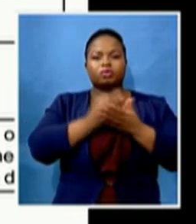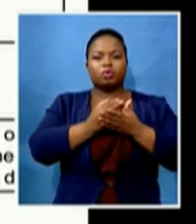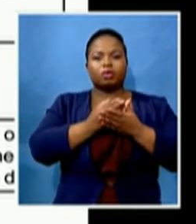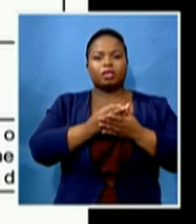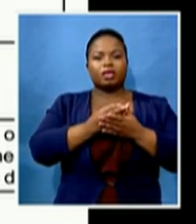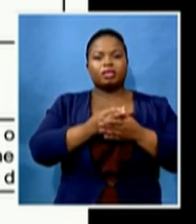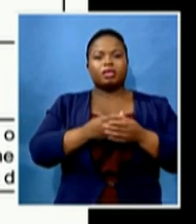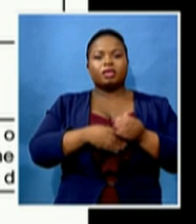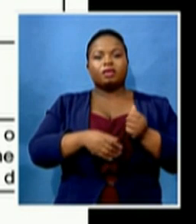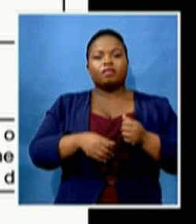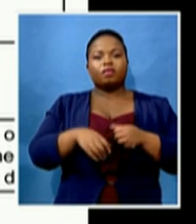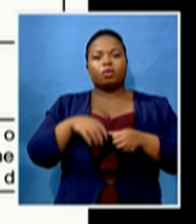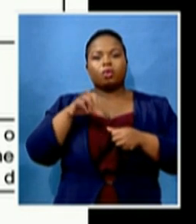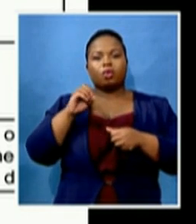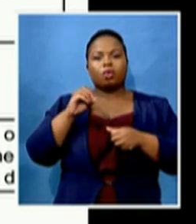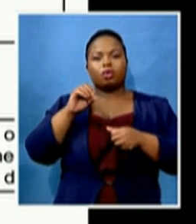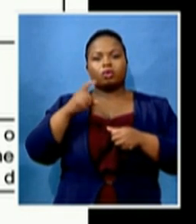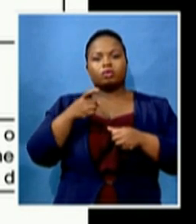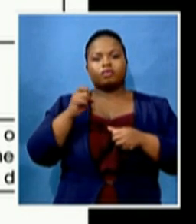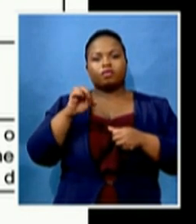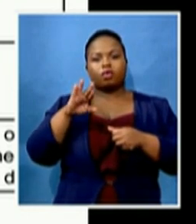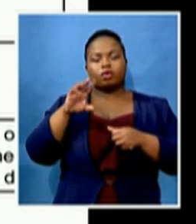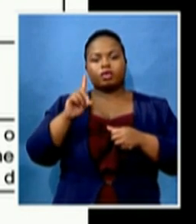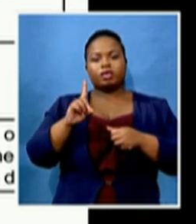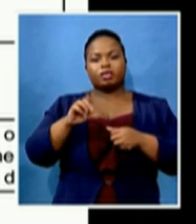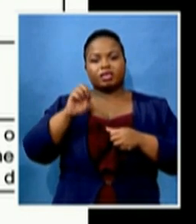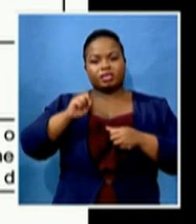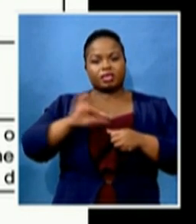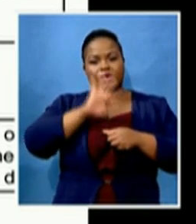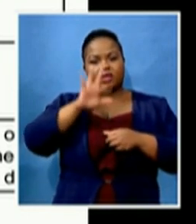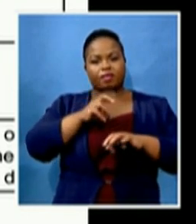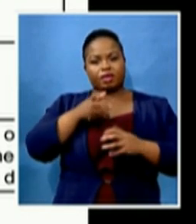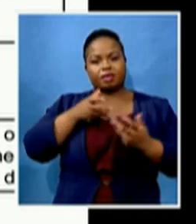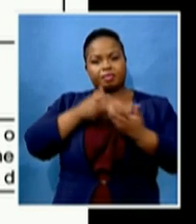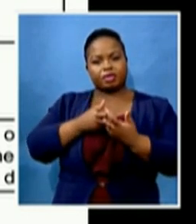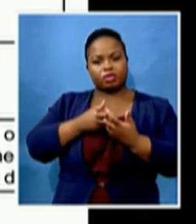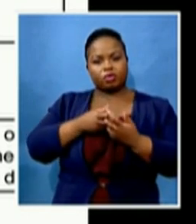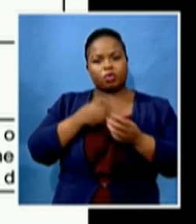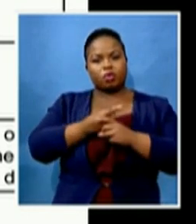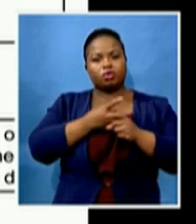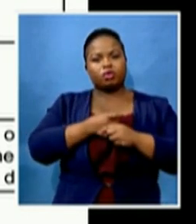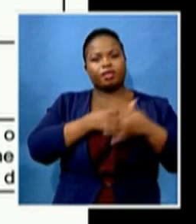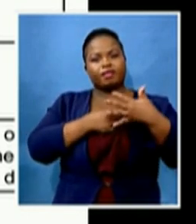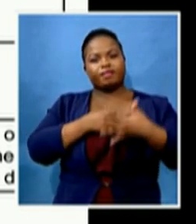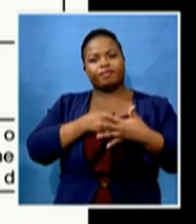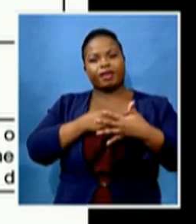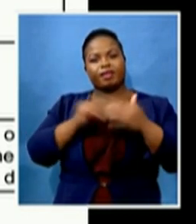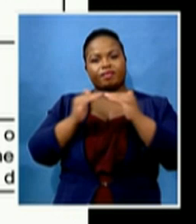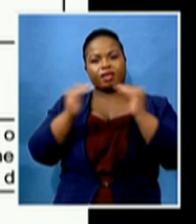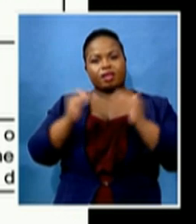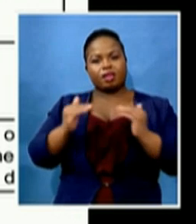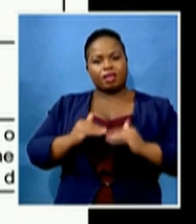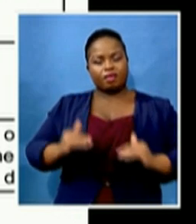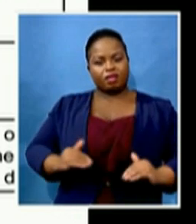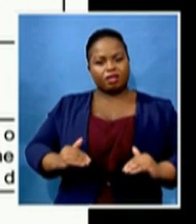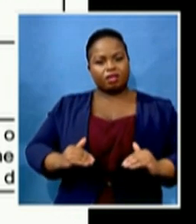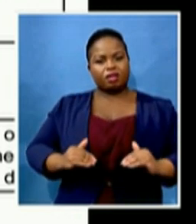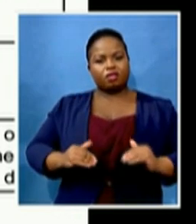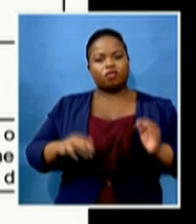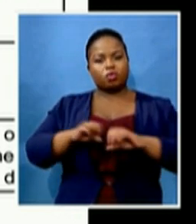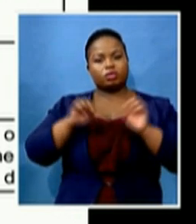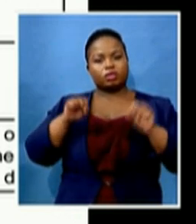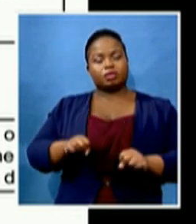South African context and in the light of the 5-level alert regulatory system that I will talk about in a minute. And it